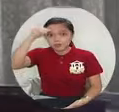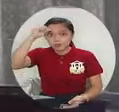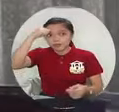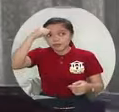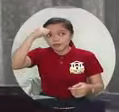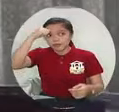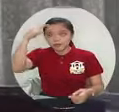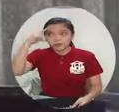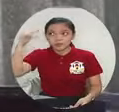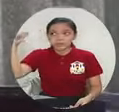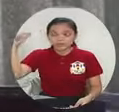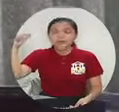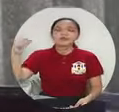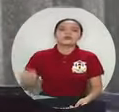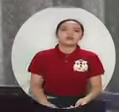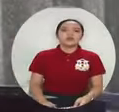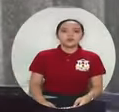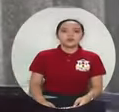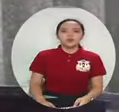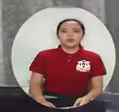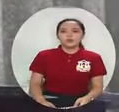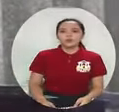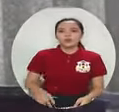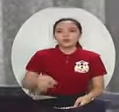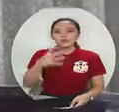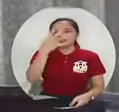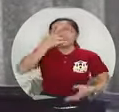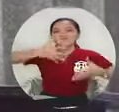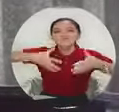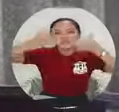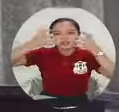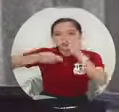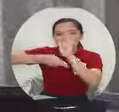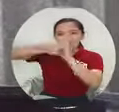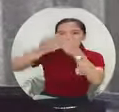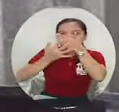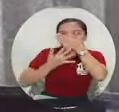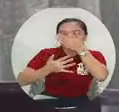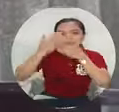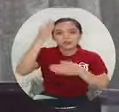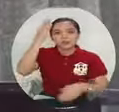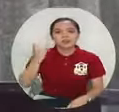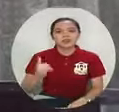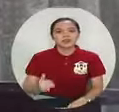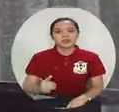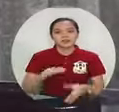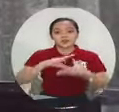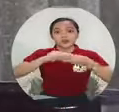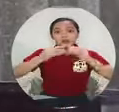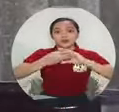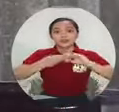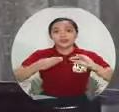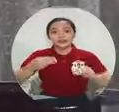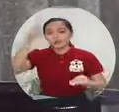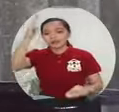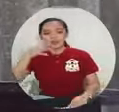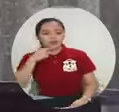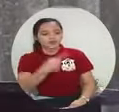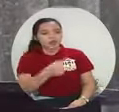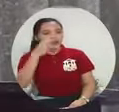26, verses 1 to 11. Find it with yourself. The instruction, put yourself in